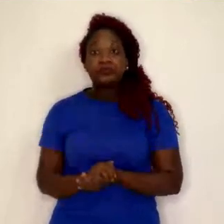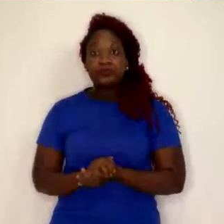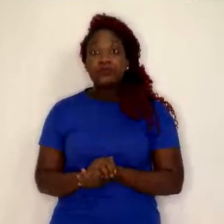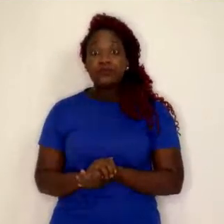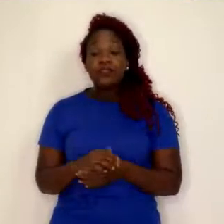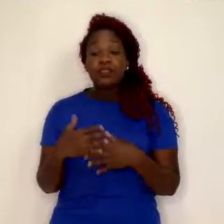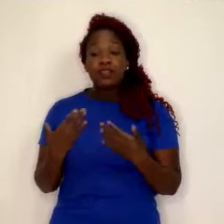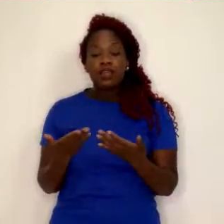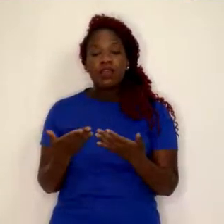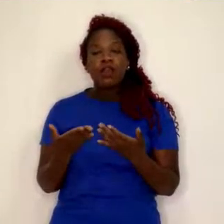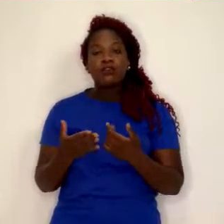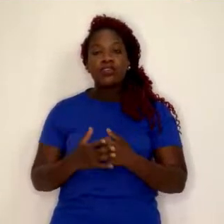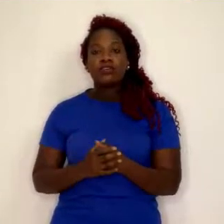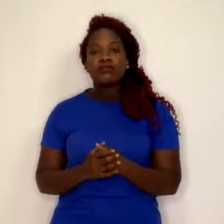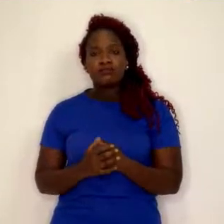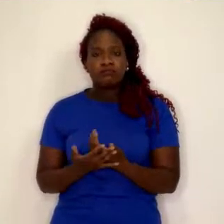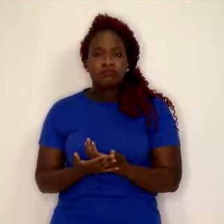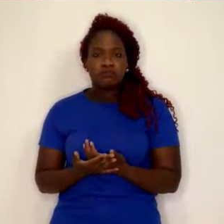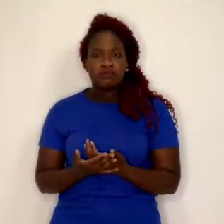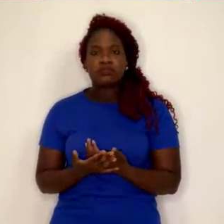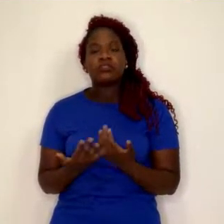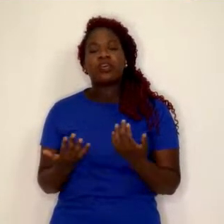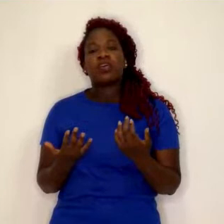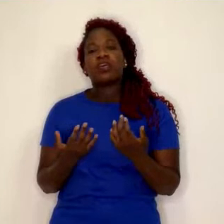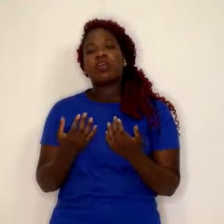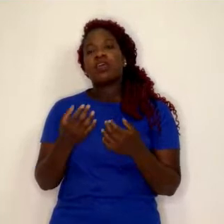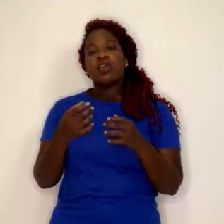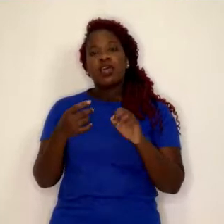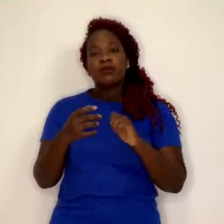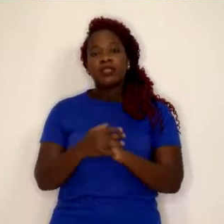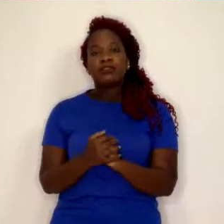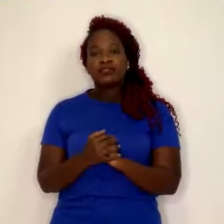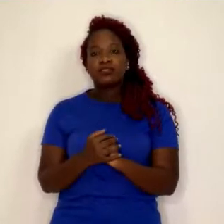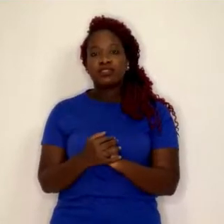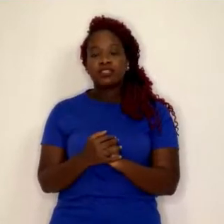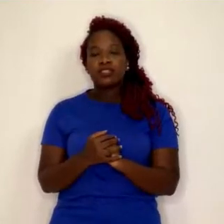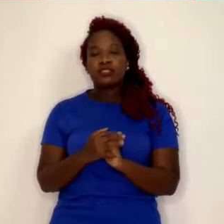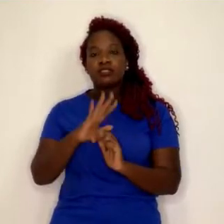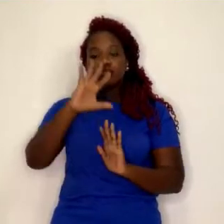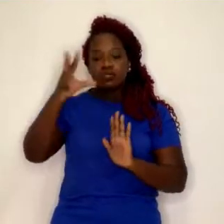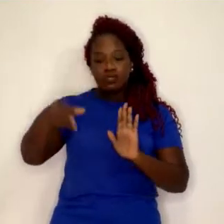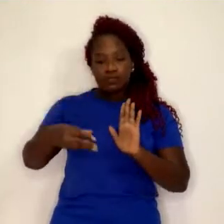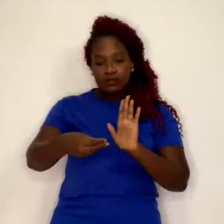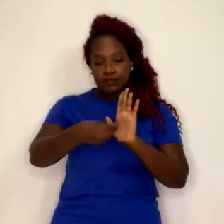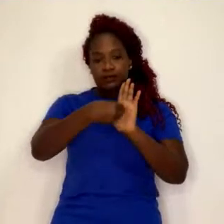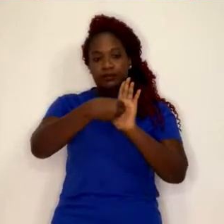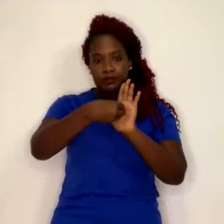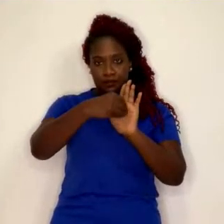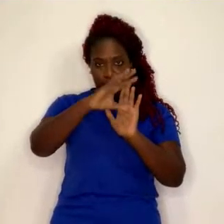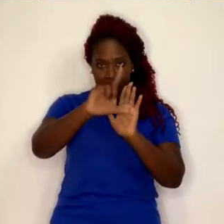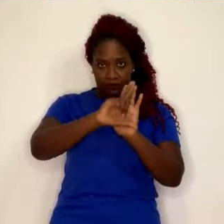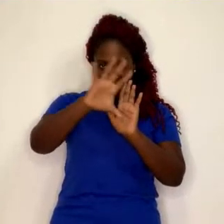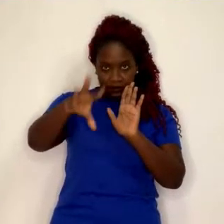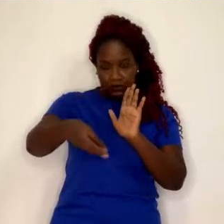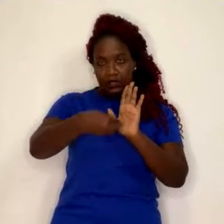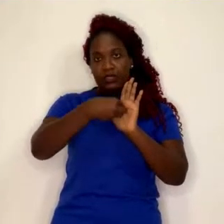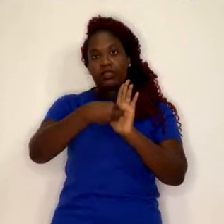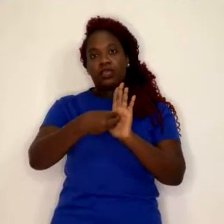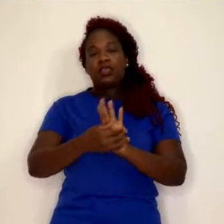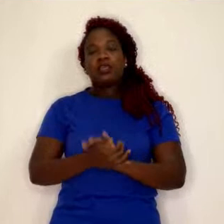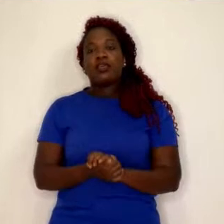school. The government currently, through this constitutional amendment that has